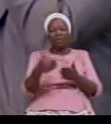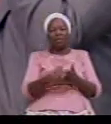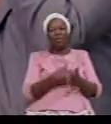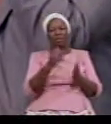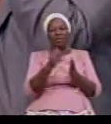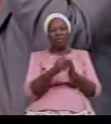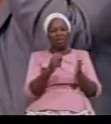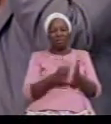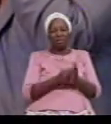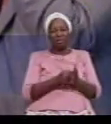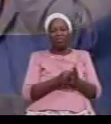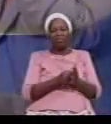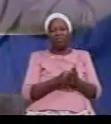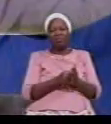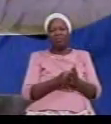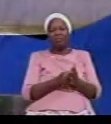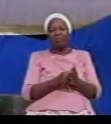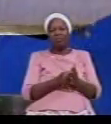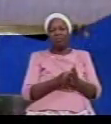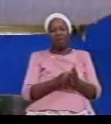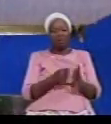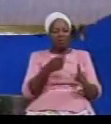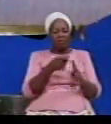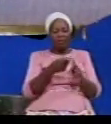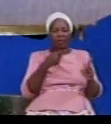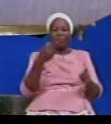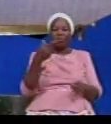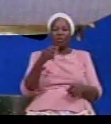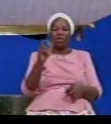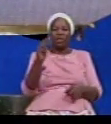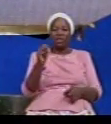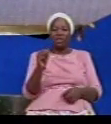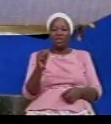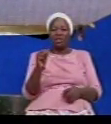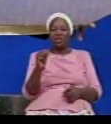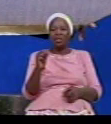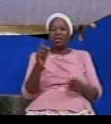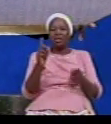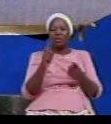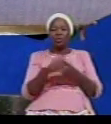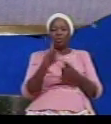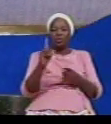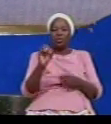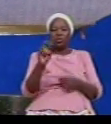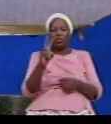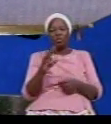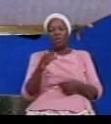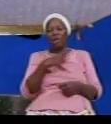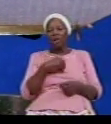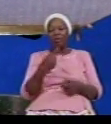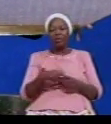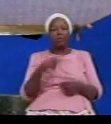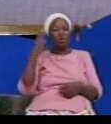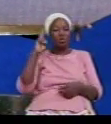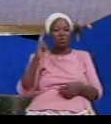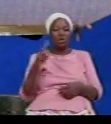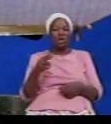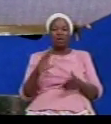from the Pentateuch, Genesis to Deuteronomy, from the historical books,